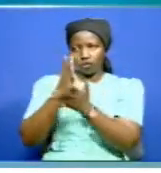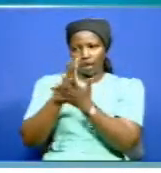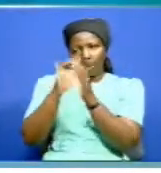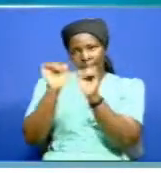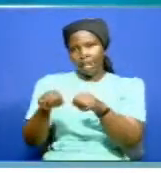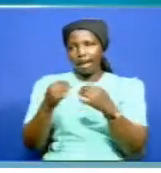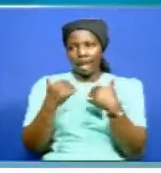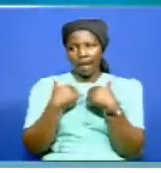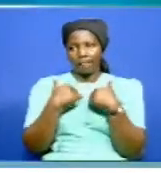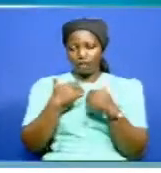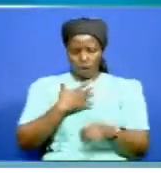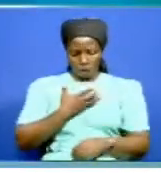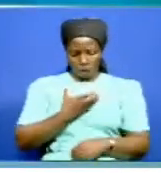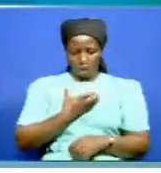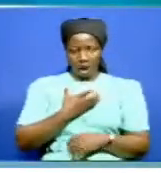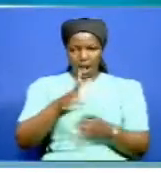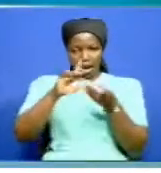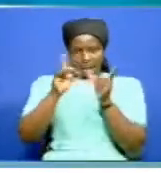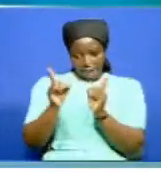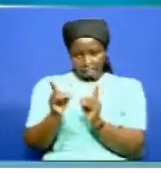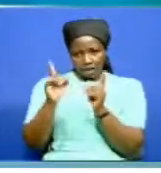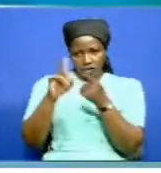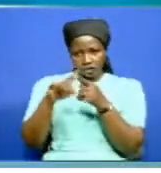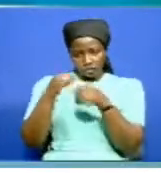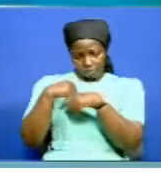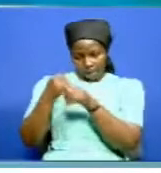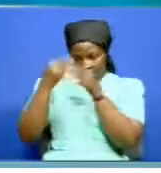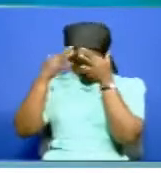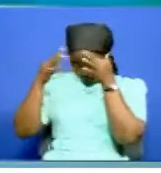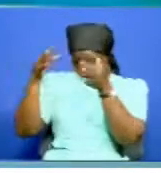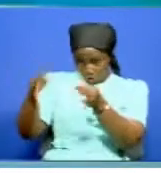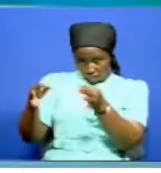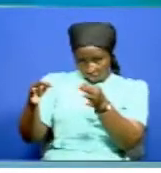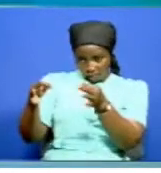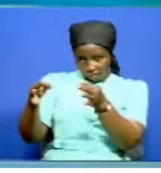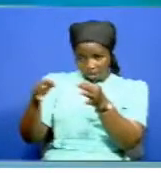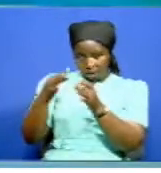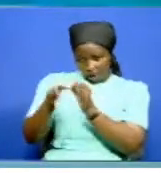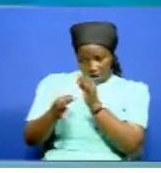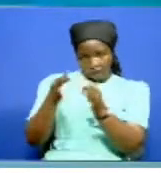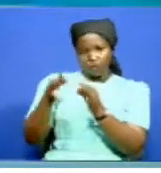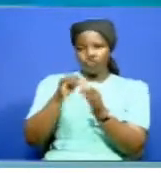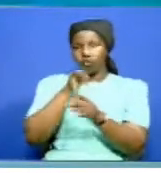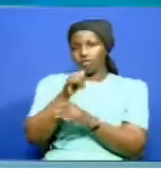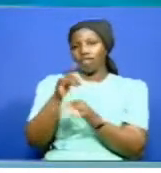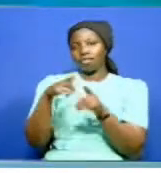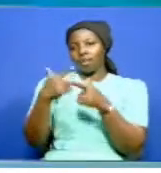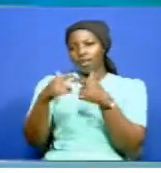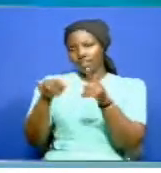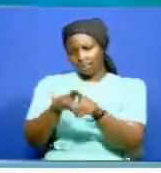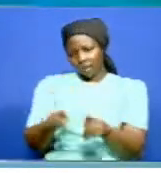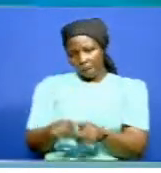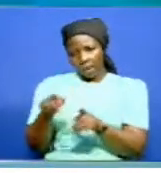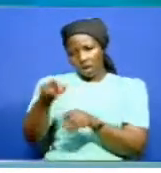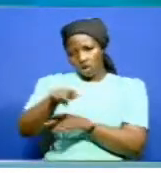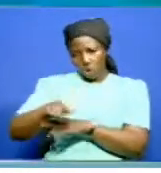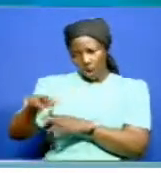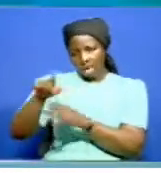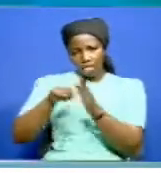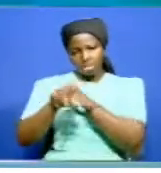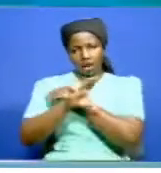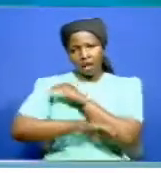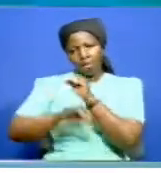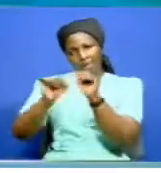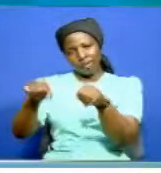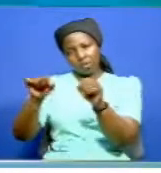having our own data to be able to make decisions. If not even within locally in our country, we could also be